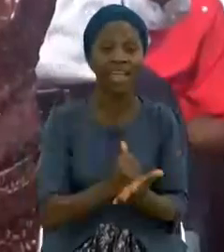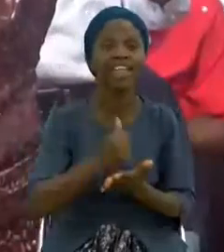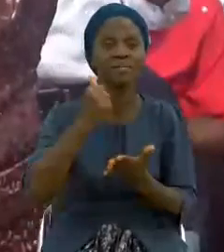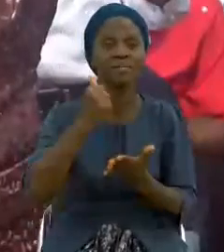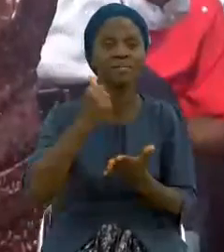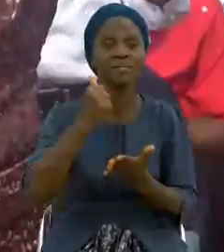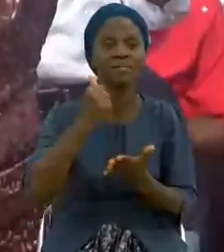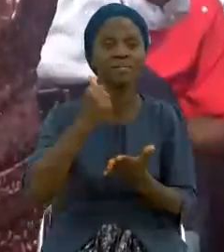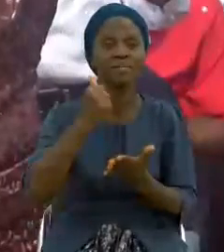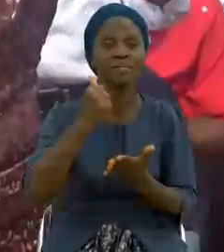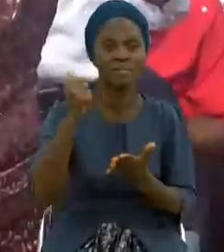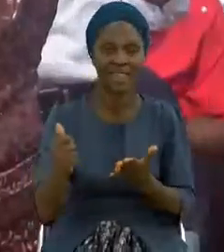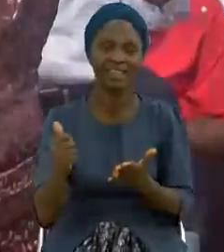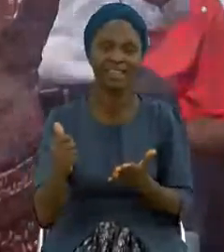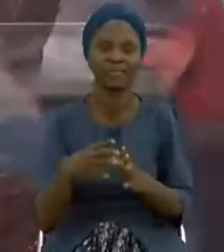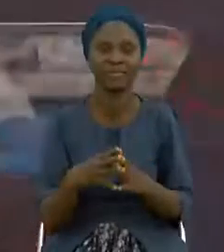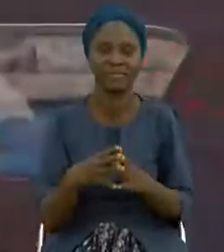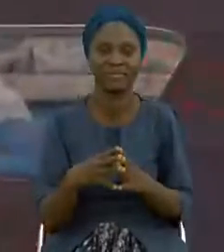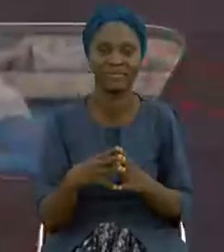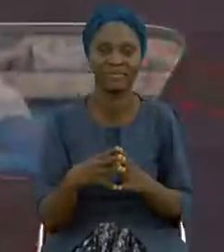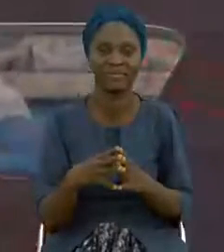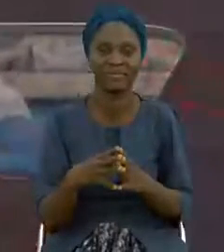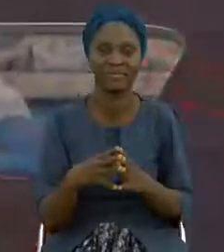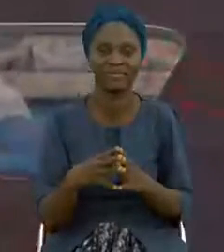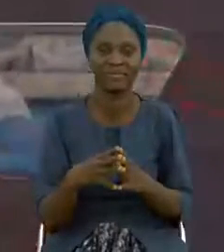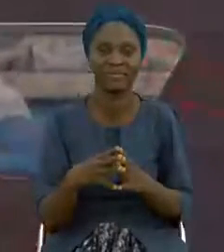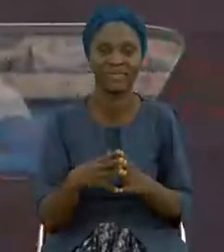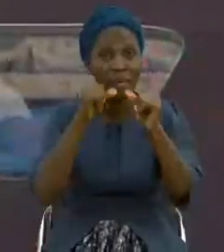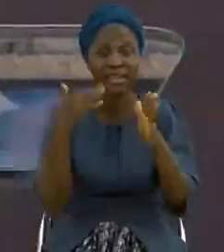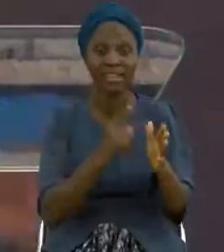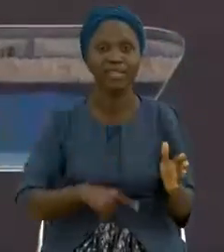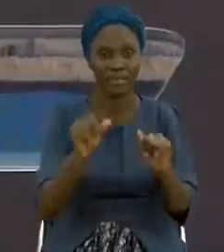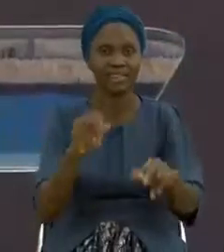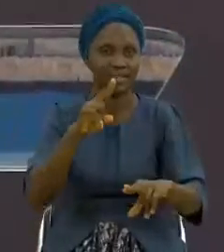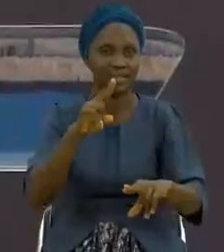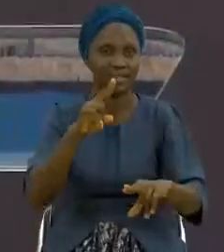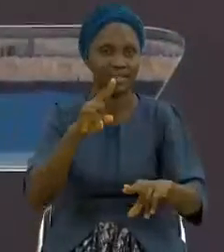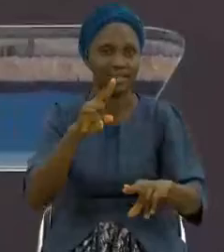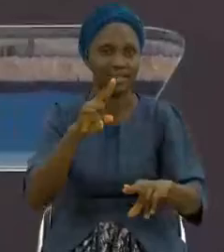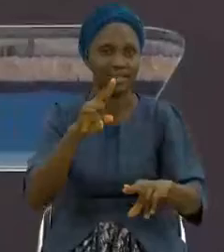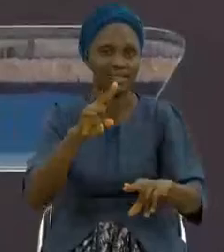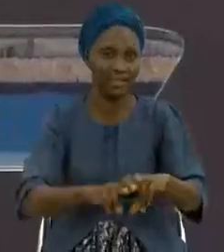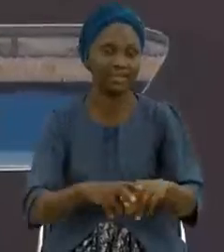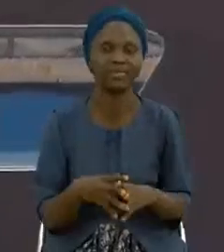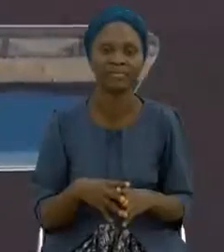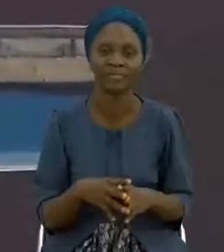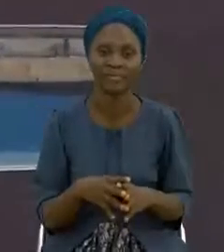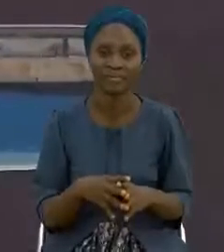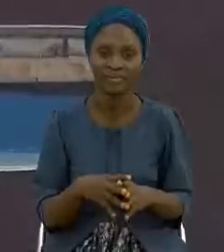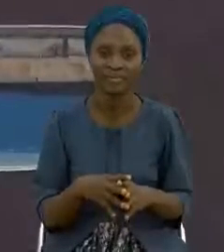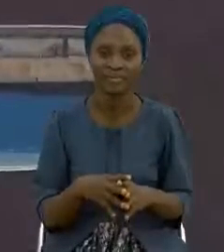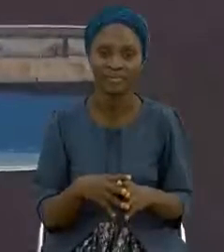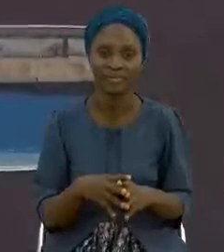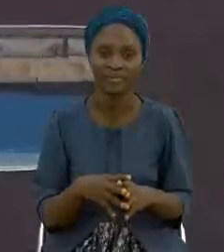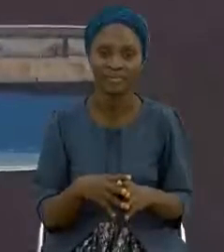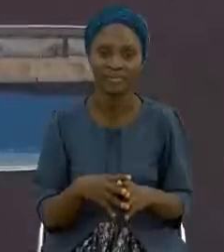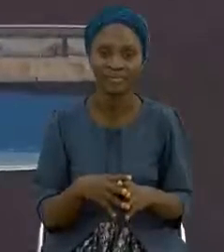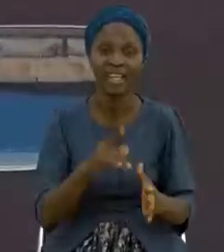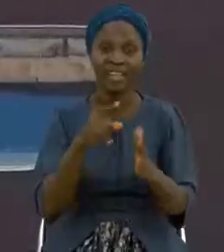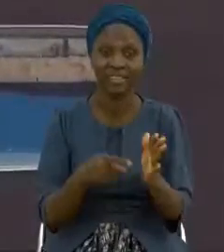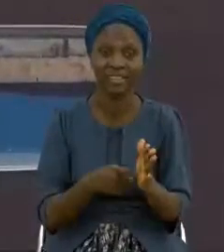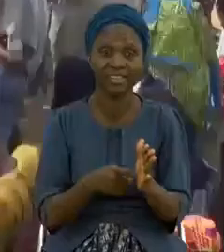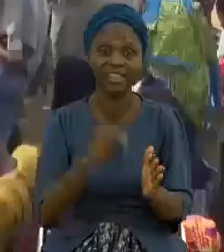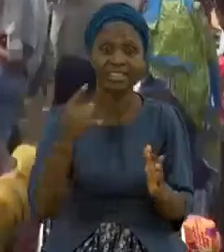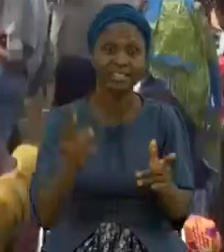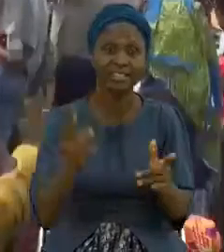Bless the Lord. You can sit down. Maybe this is the fourth Sunday in your life. You're